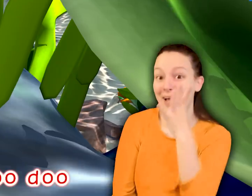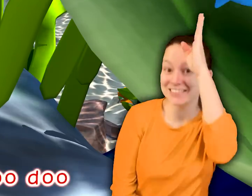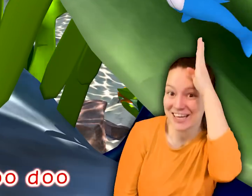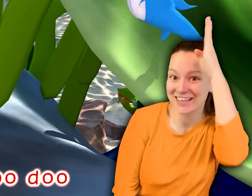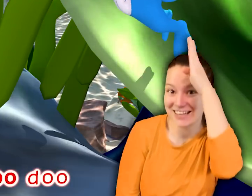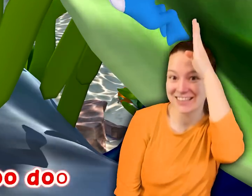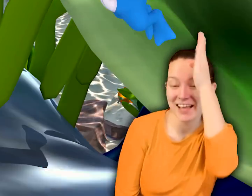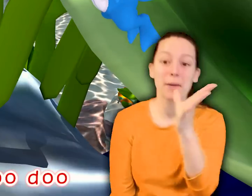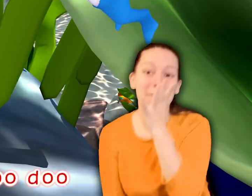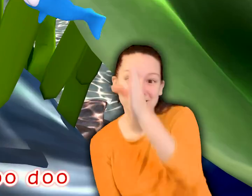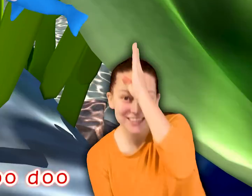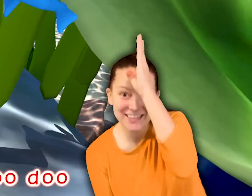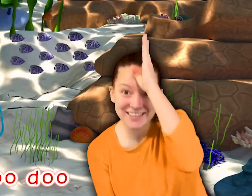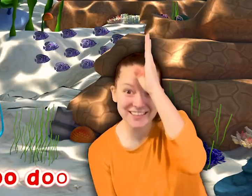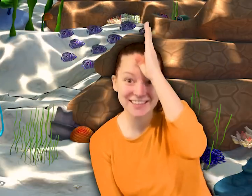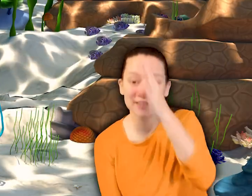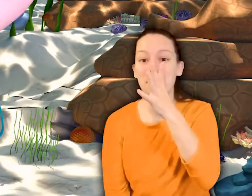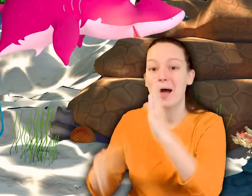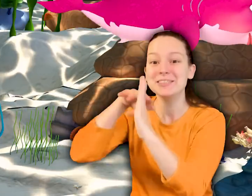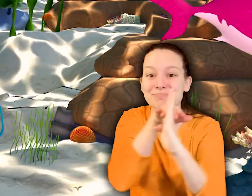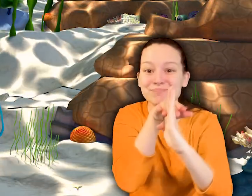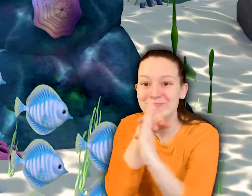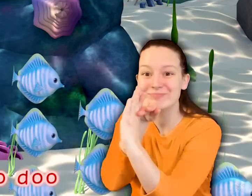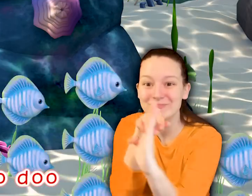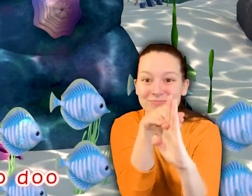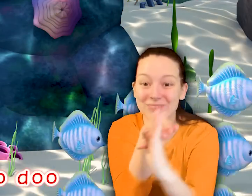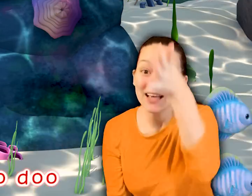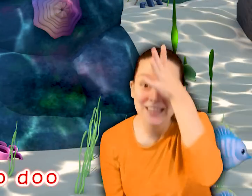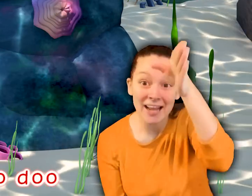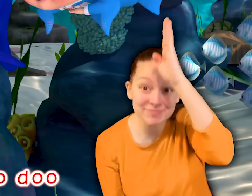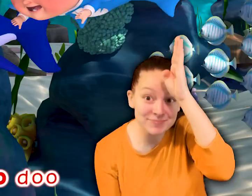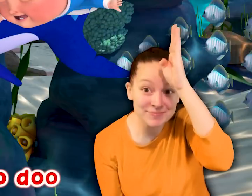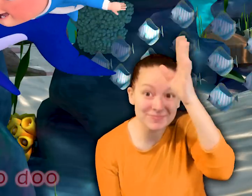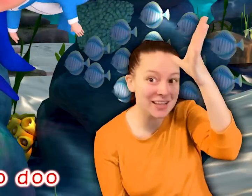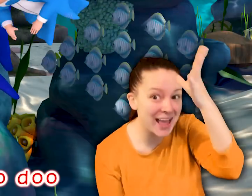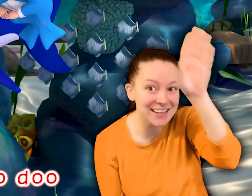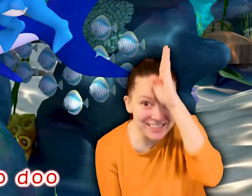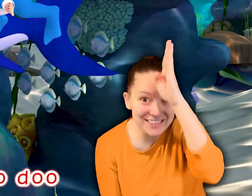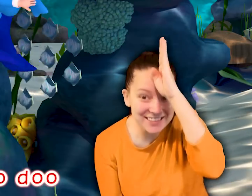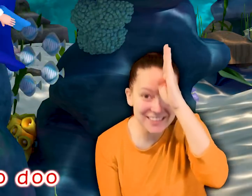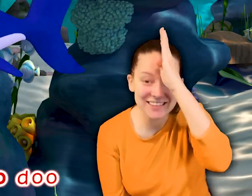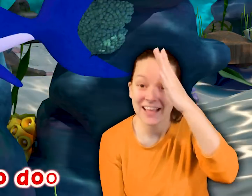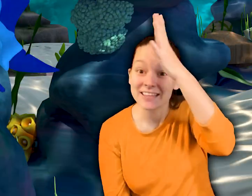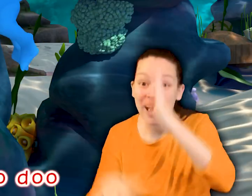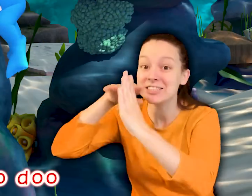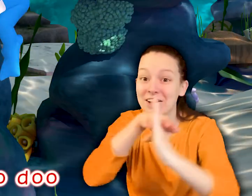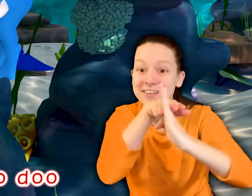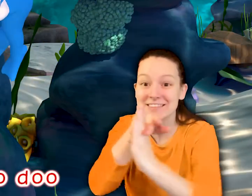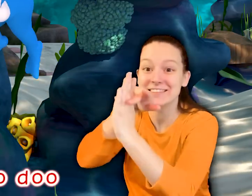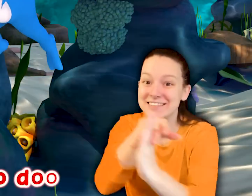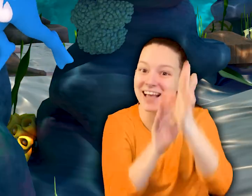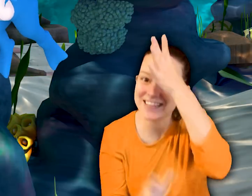doo do mommy shark doo do do do doo do mommy shark do do do do doo do mommy shark daddy shark do do do do doo do daddy shark do do do do doo do daddy